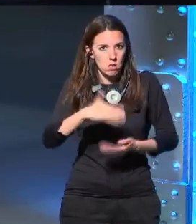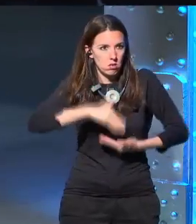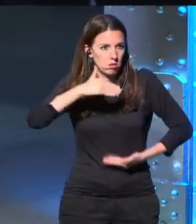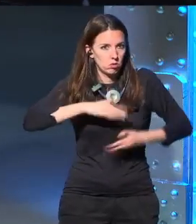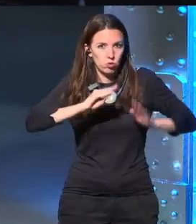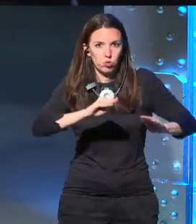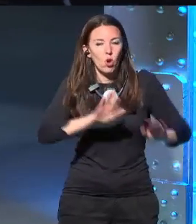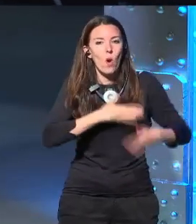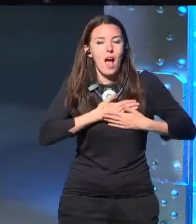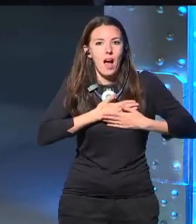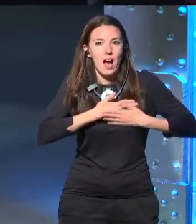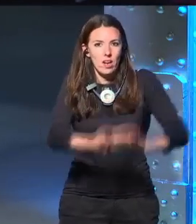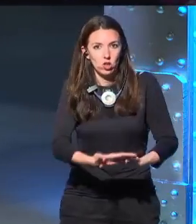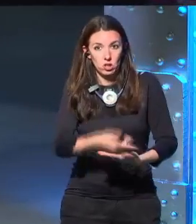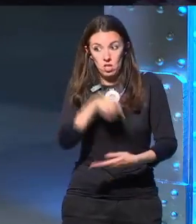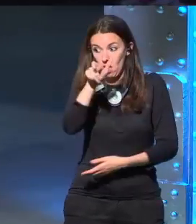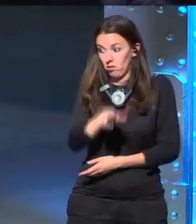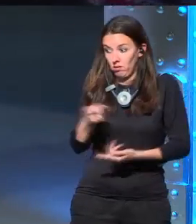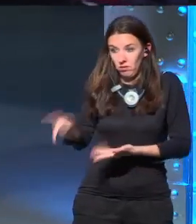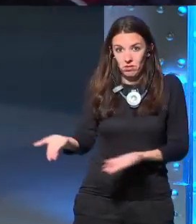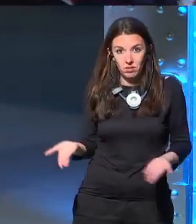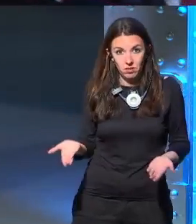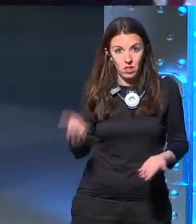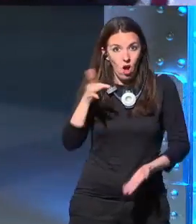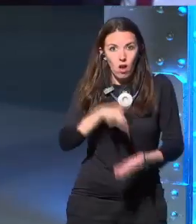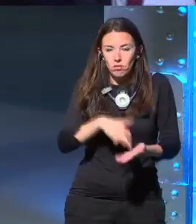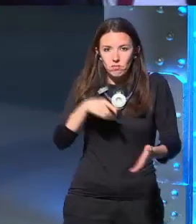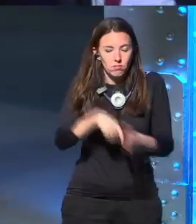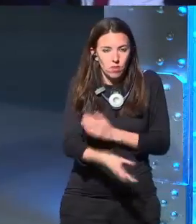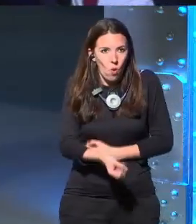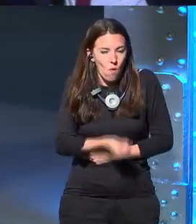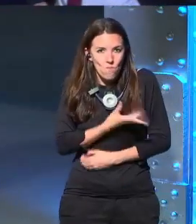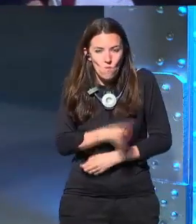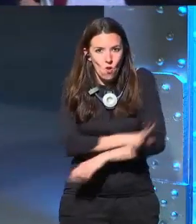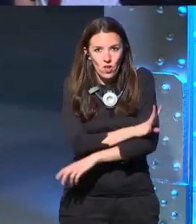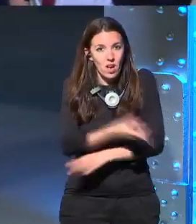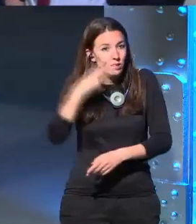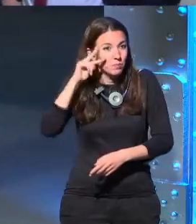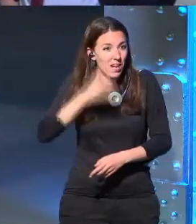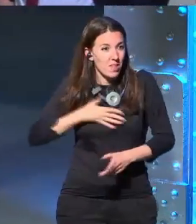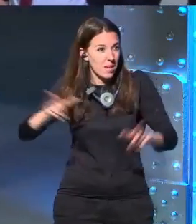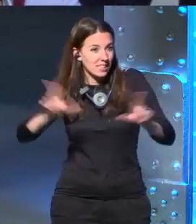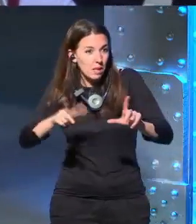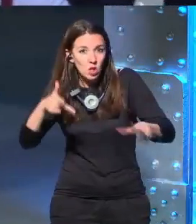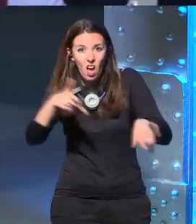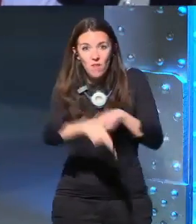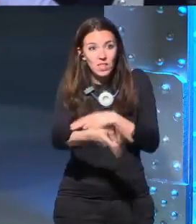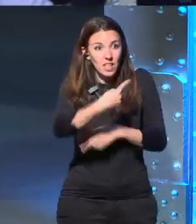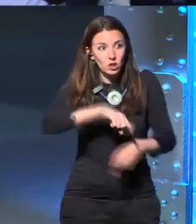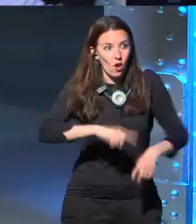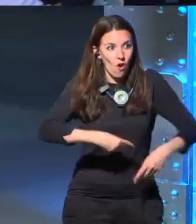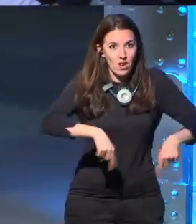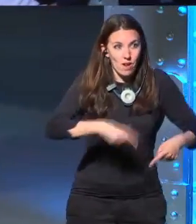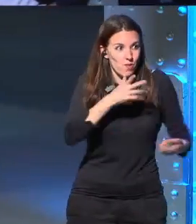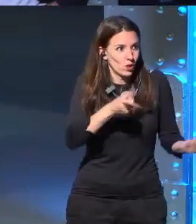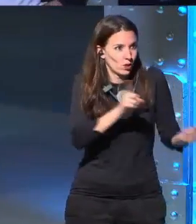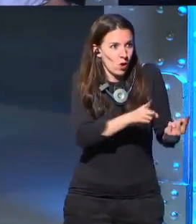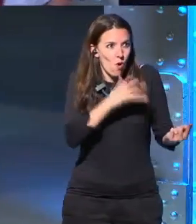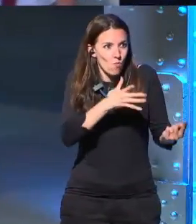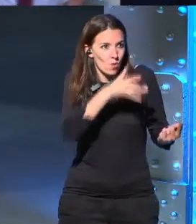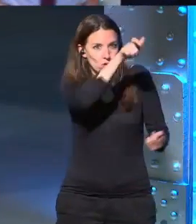highlight the big quality that he's really generous. I'm really moved, and my experience on